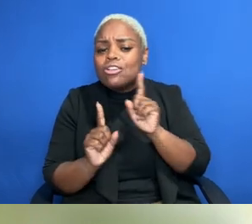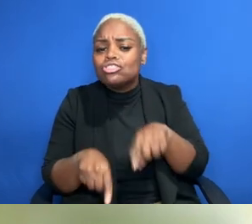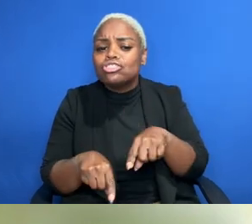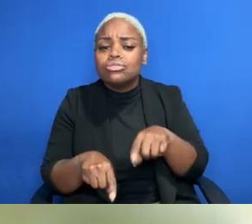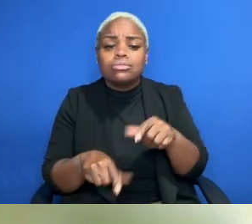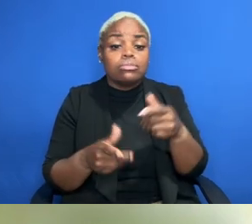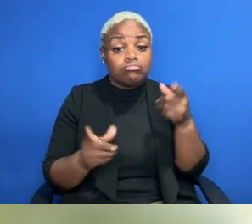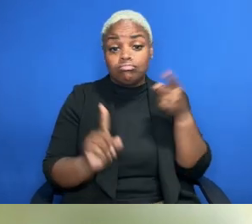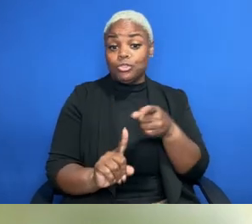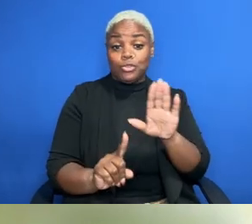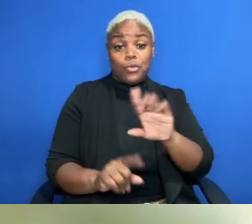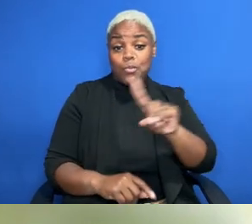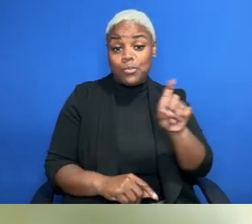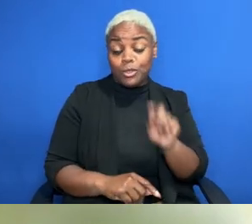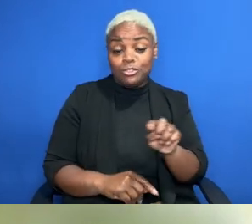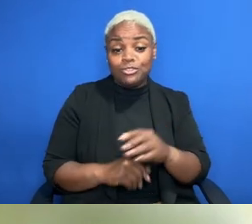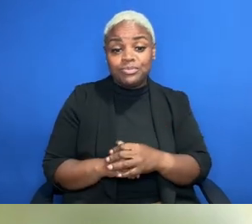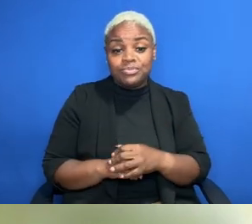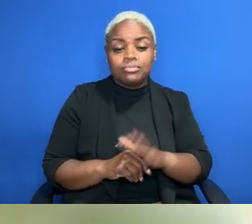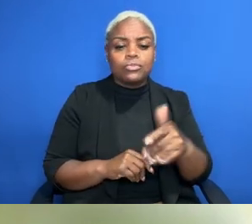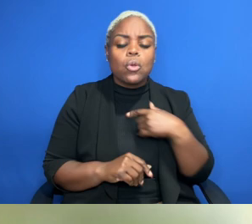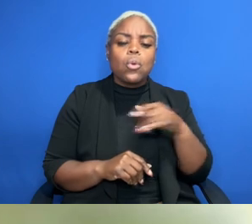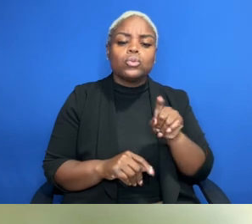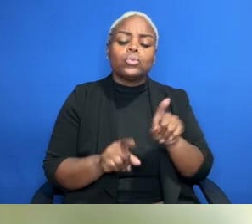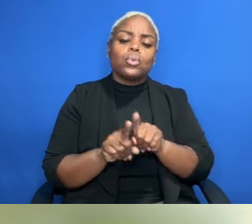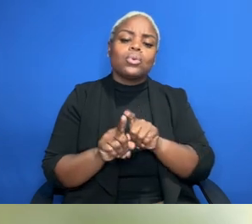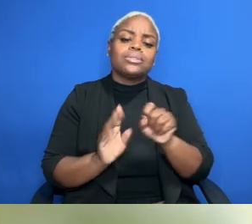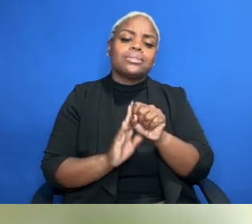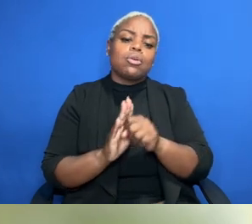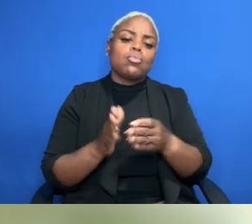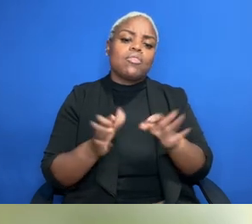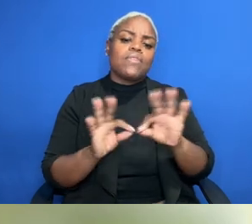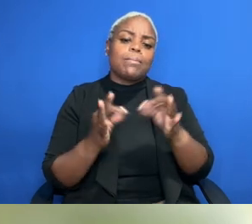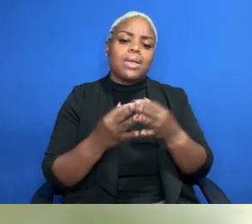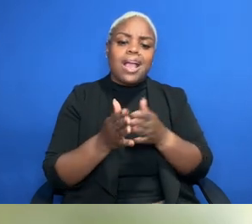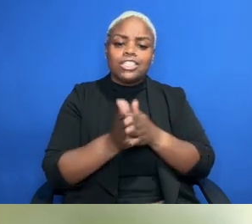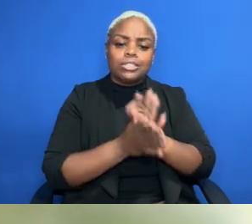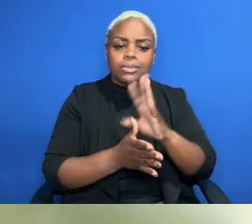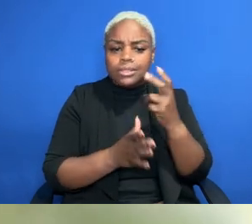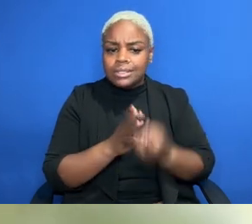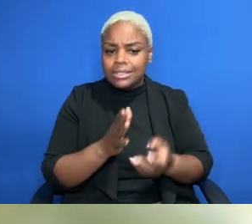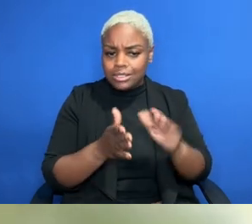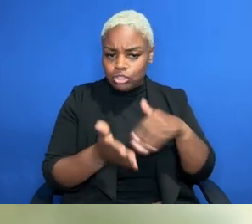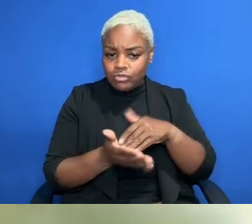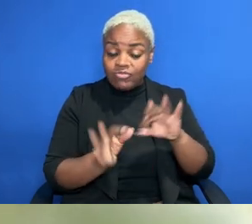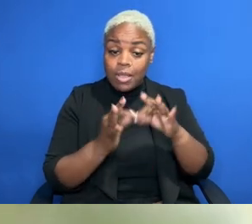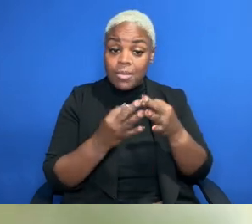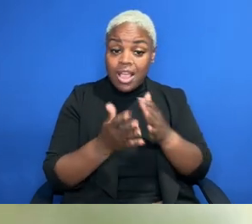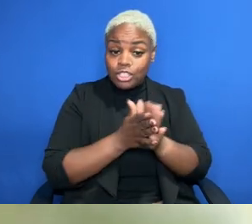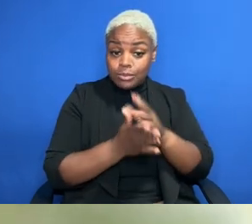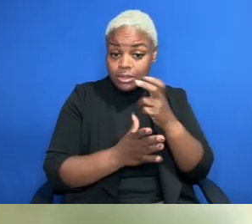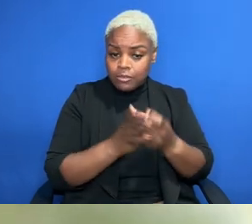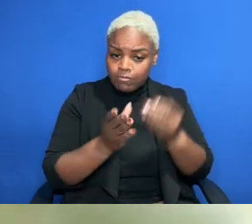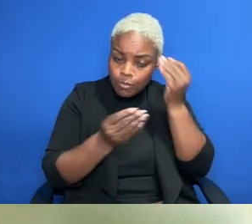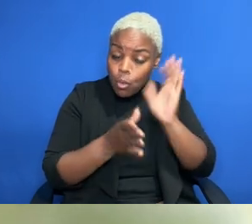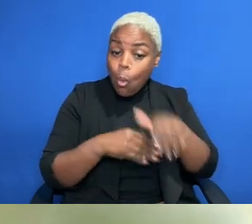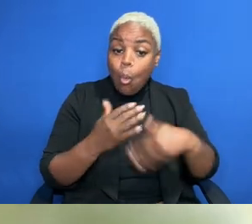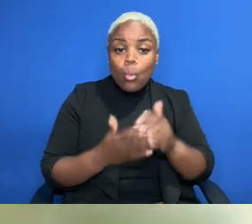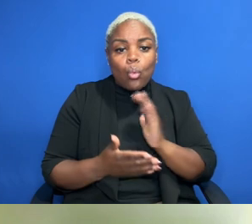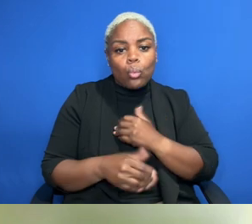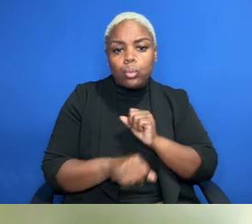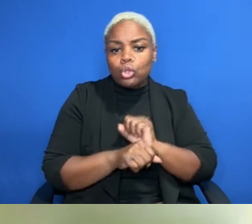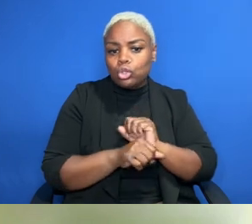questions and get answers to your questions. We are also the statewide Family Engagement Center, and family